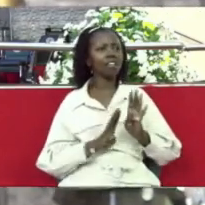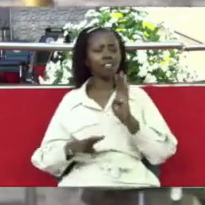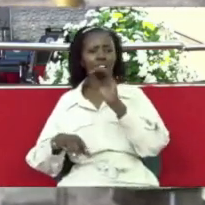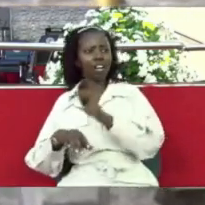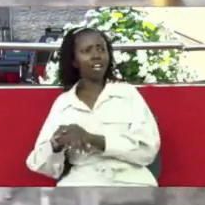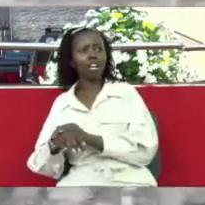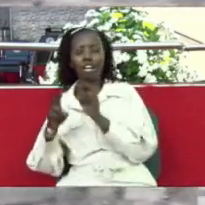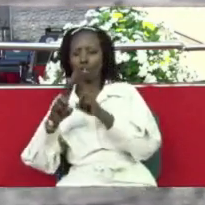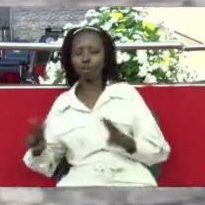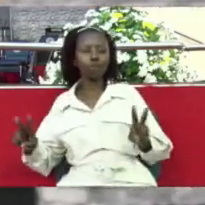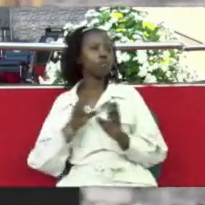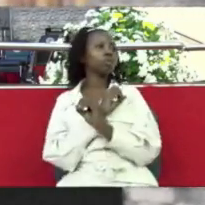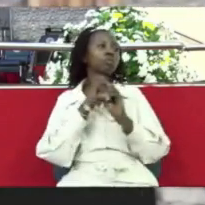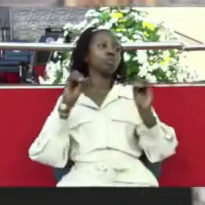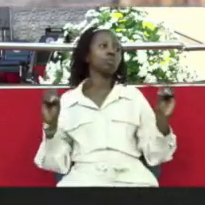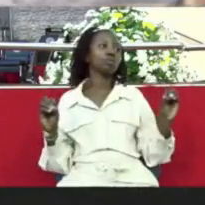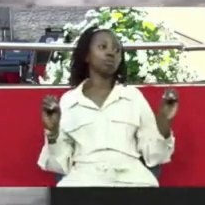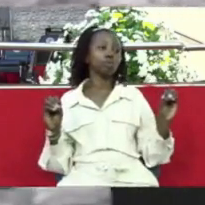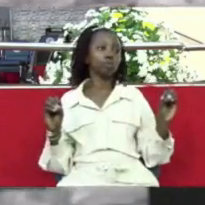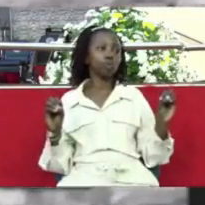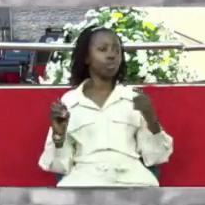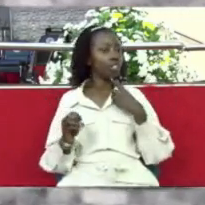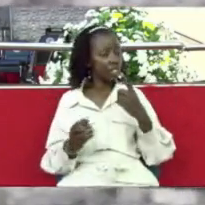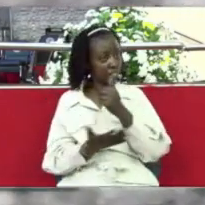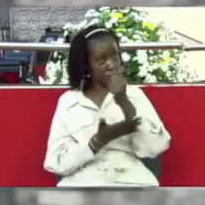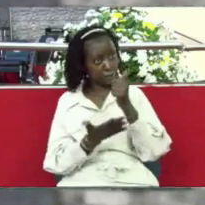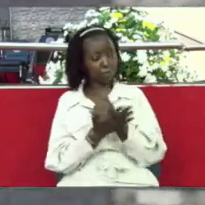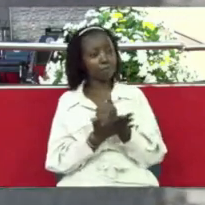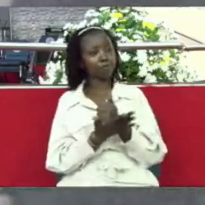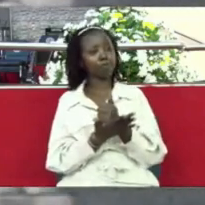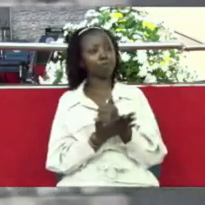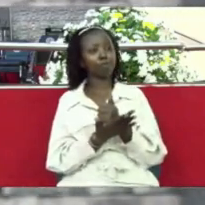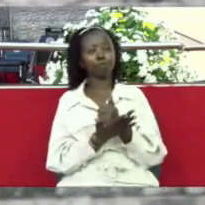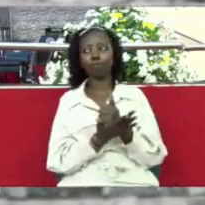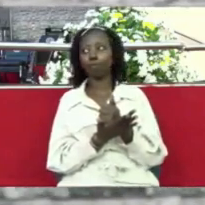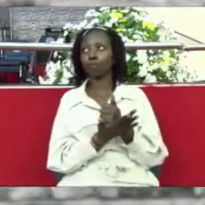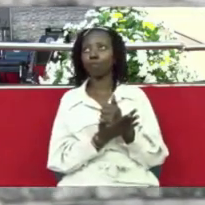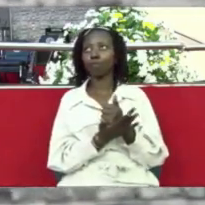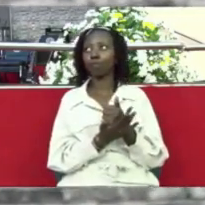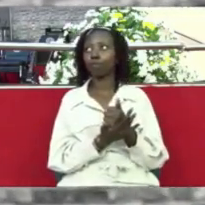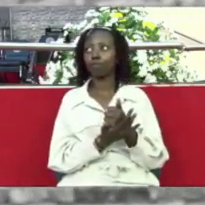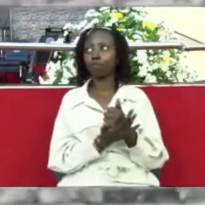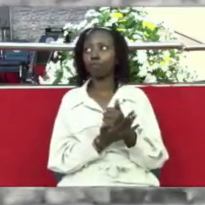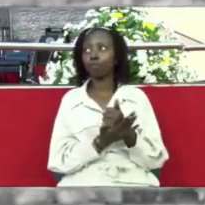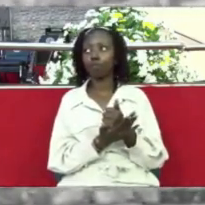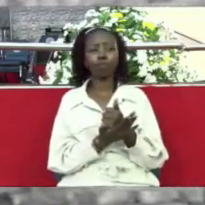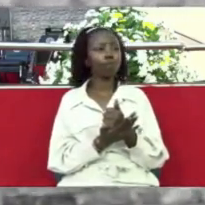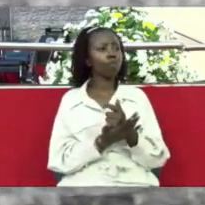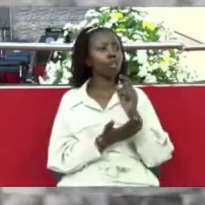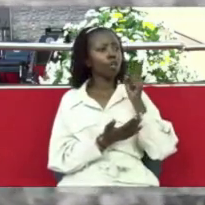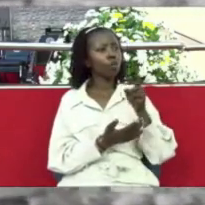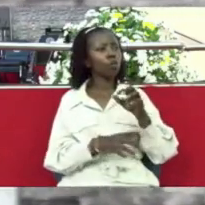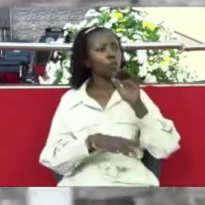Hello. Hello. We can say amen. Naweza sema amina. You're going to get what you sow.